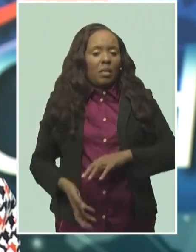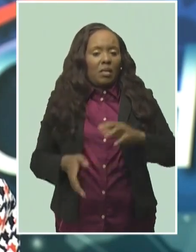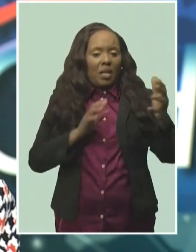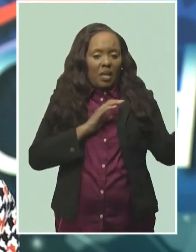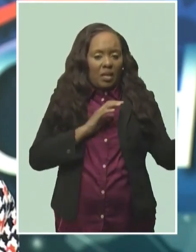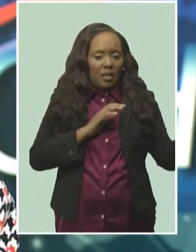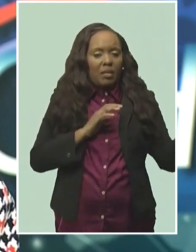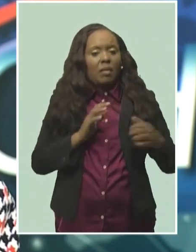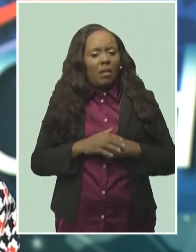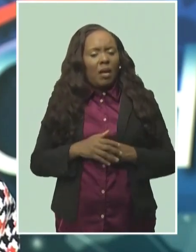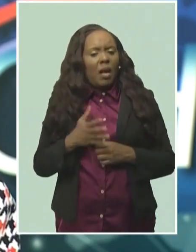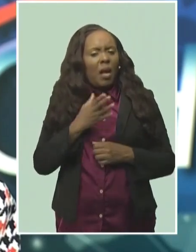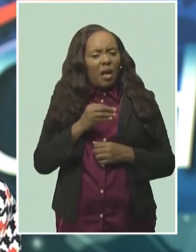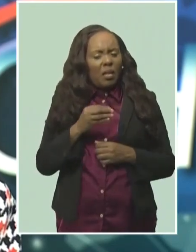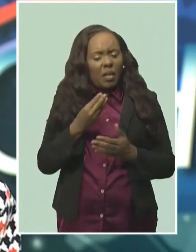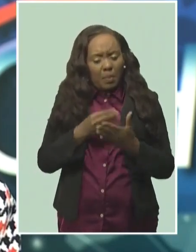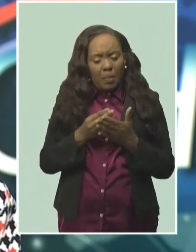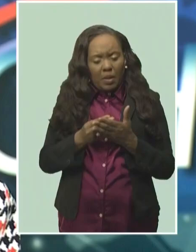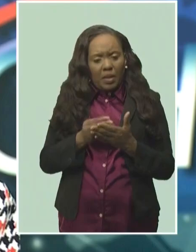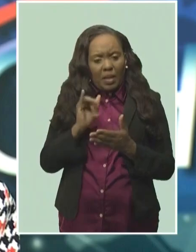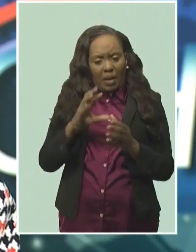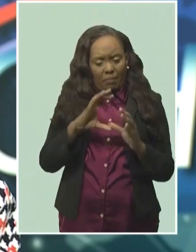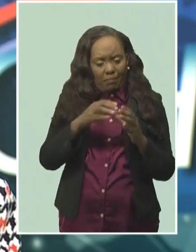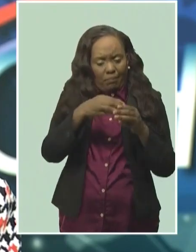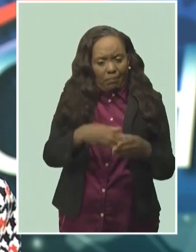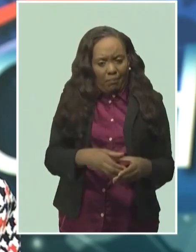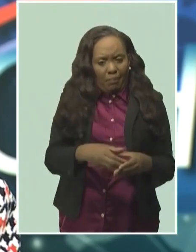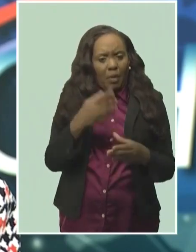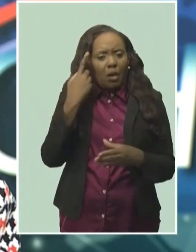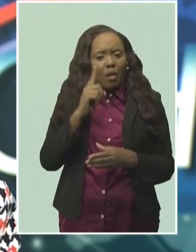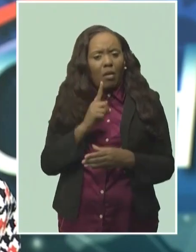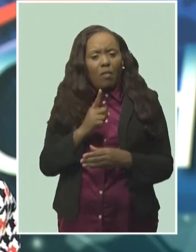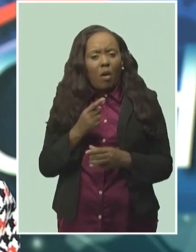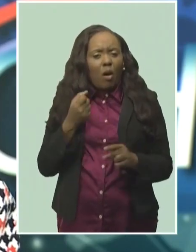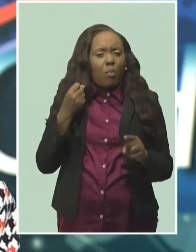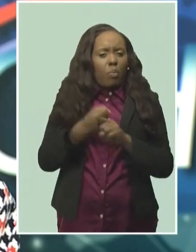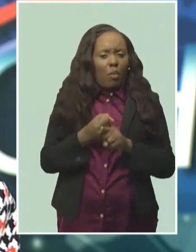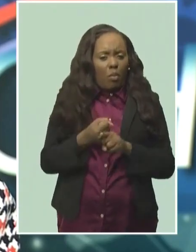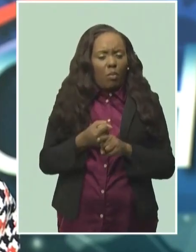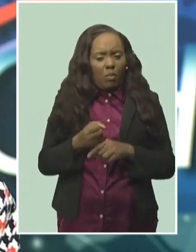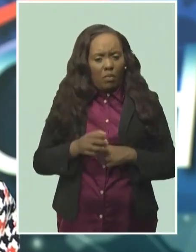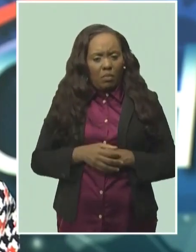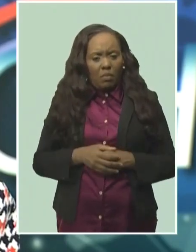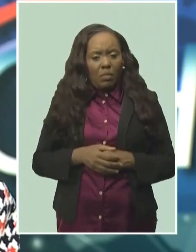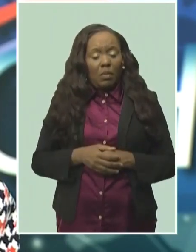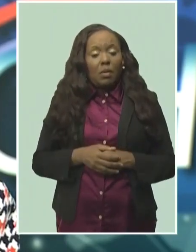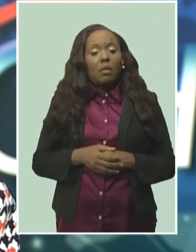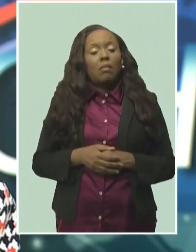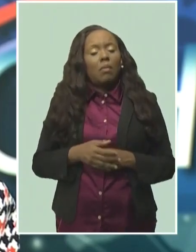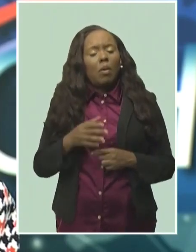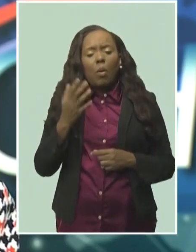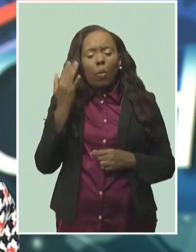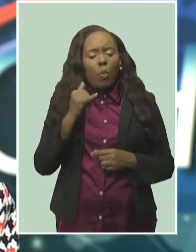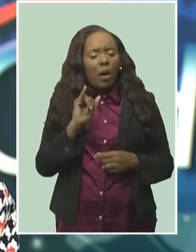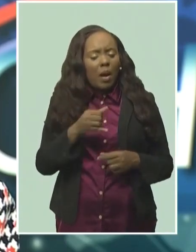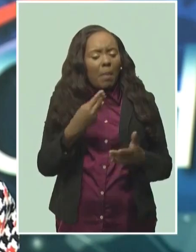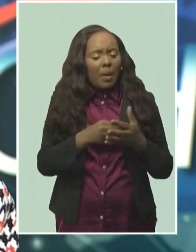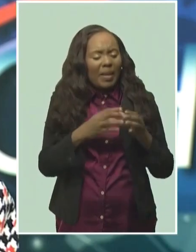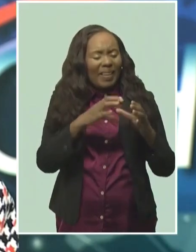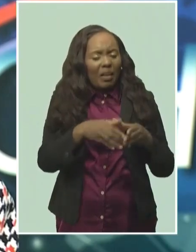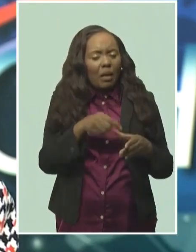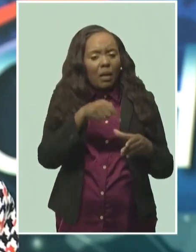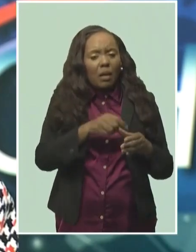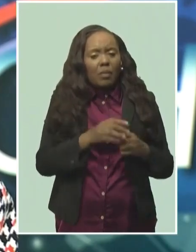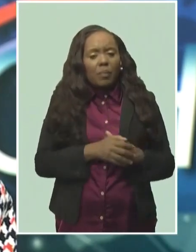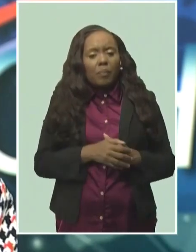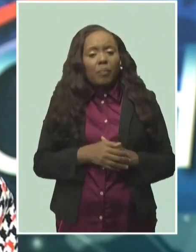Payment Miscellaneous Provisions Bill 2023. It makes provisions for deferment of the payment of amortizations and